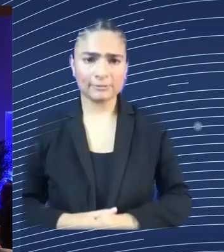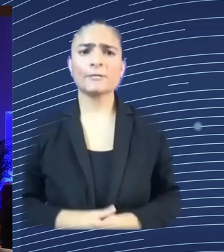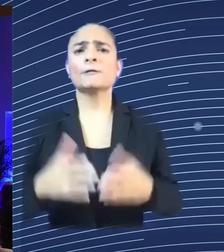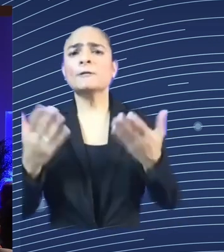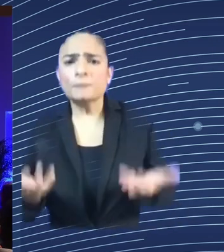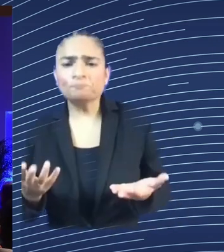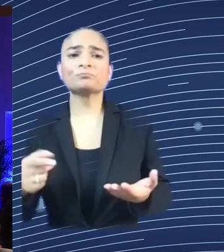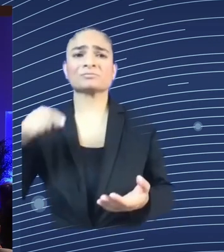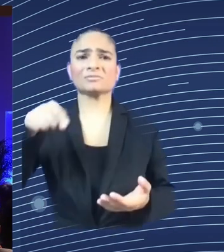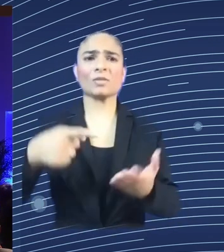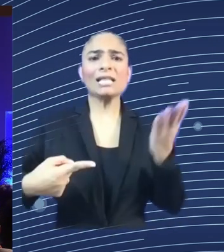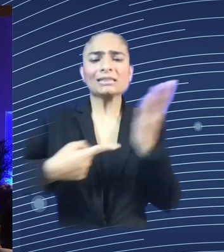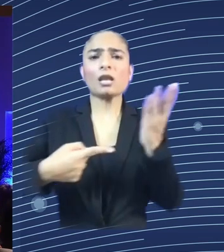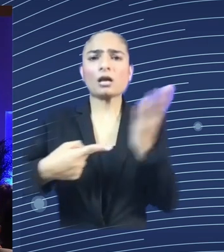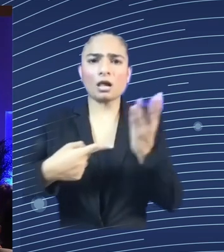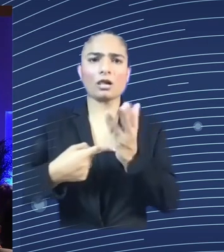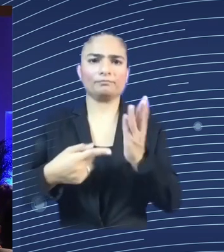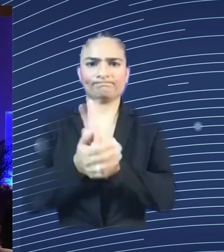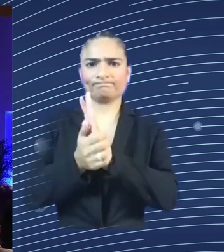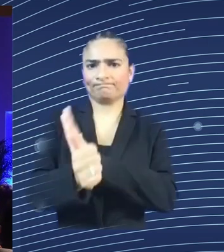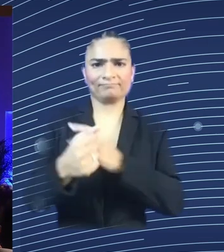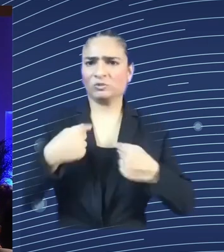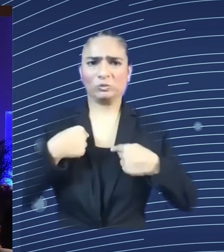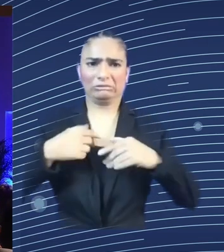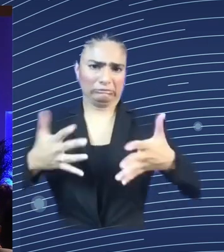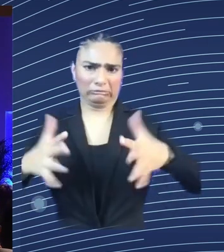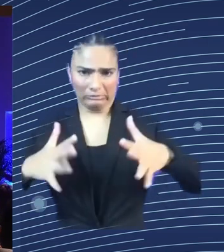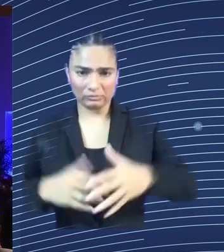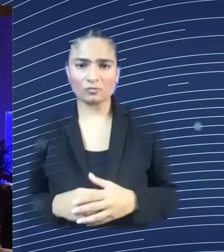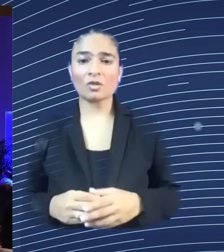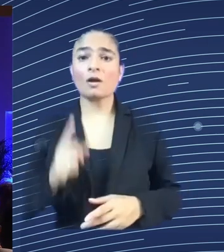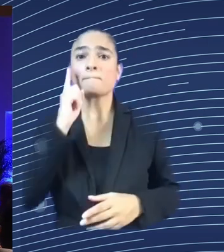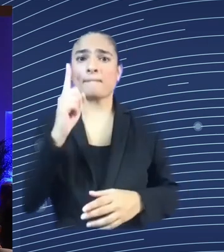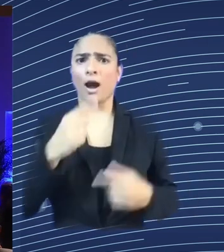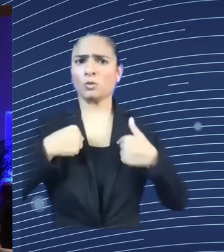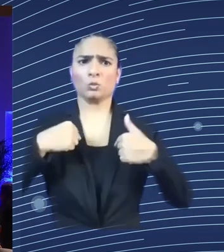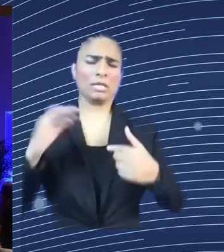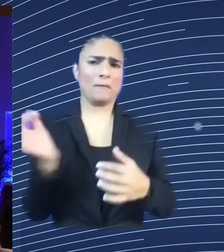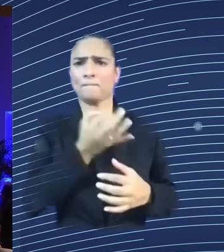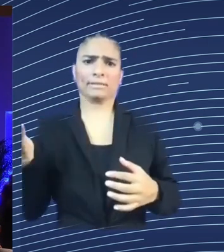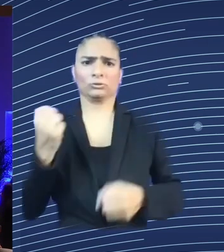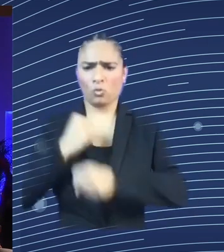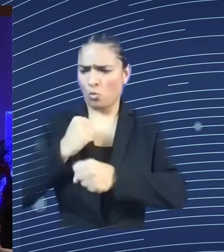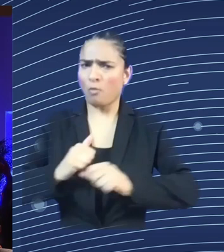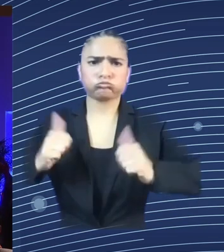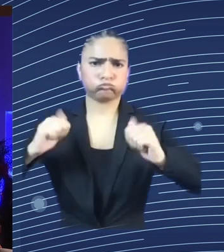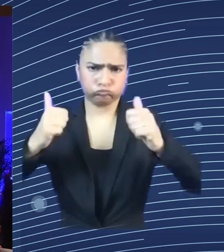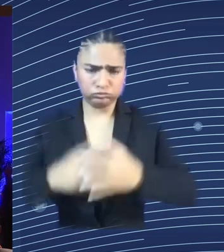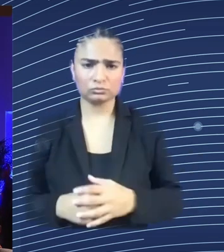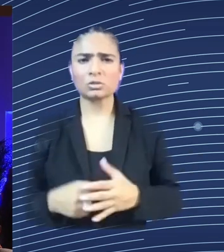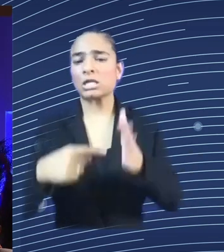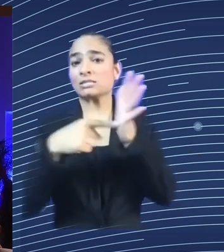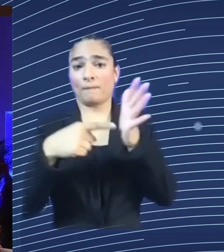field, care workers, are the best for including people with disability while respecting the